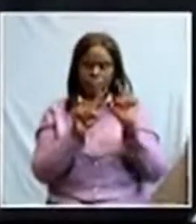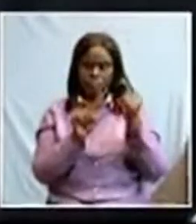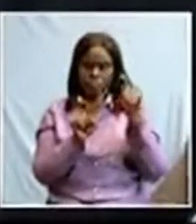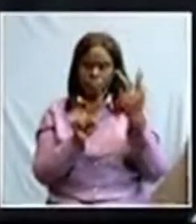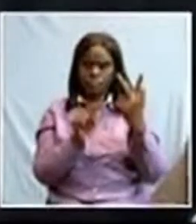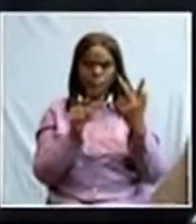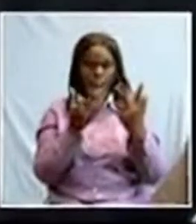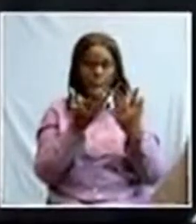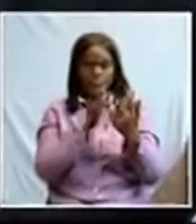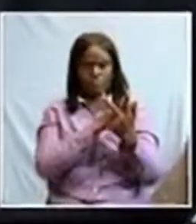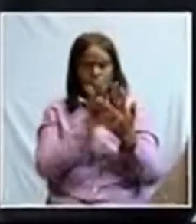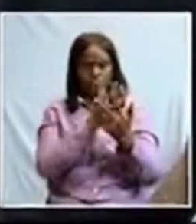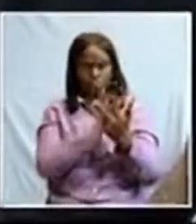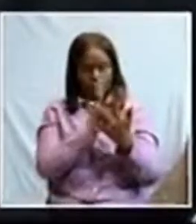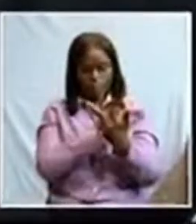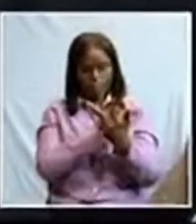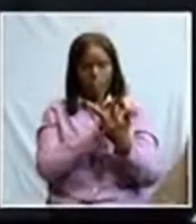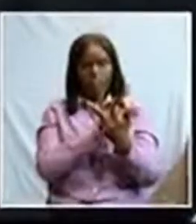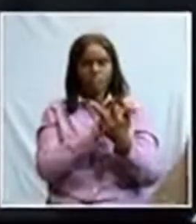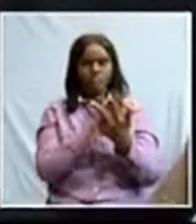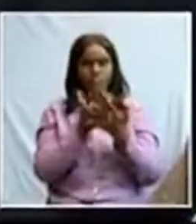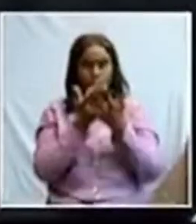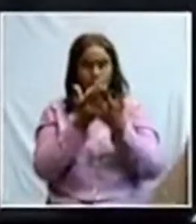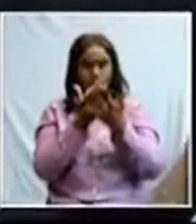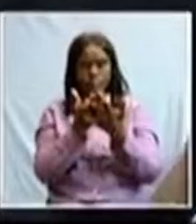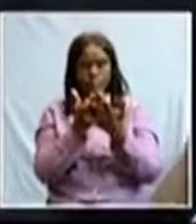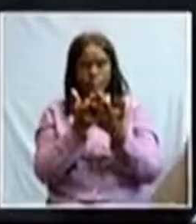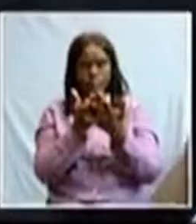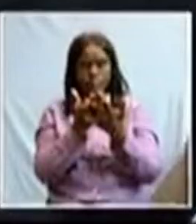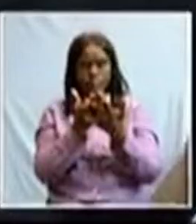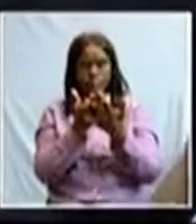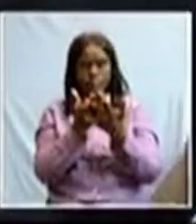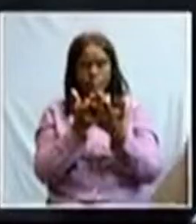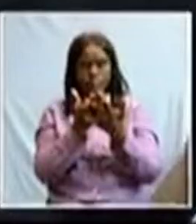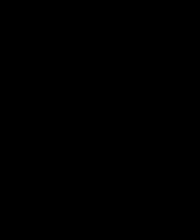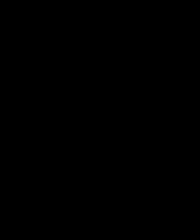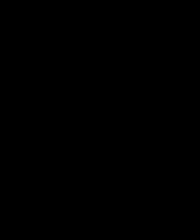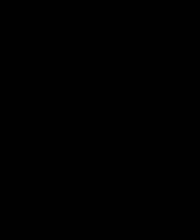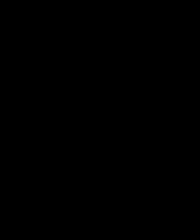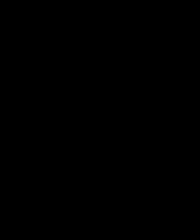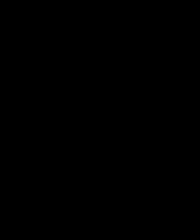of the submission. This